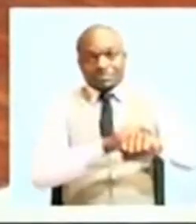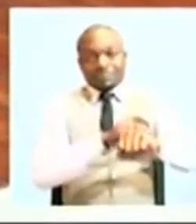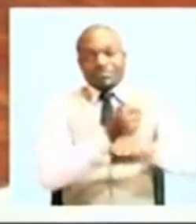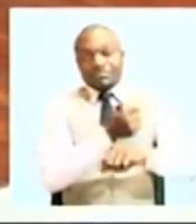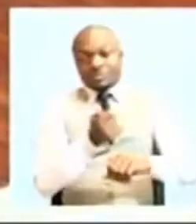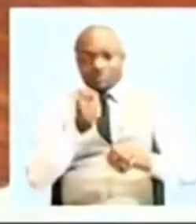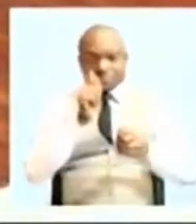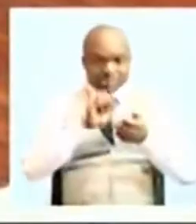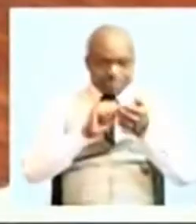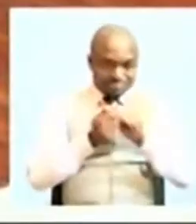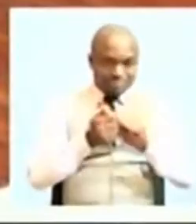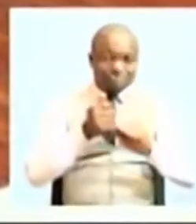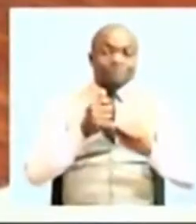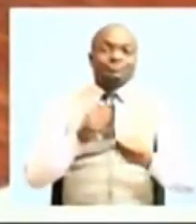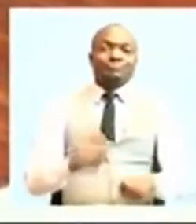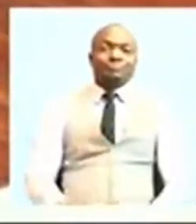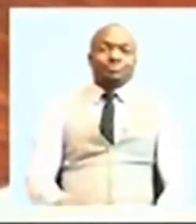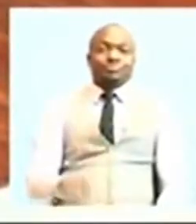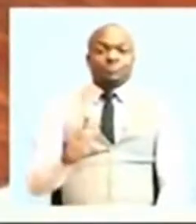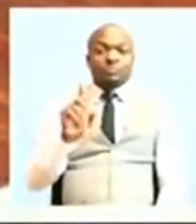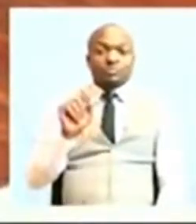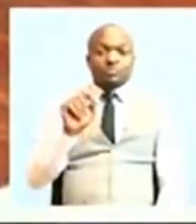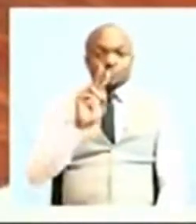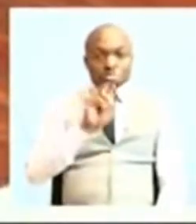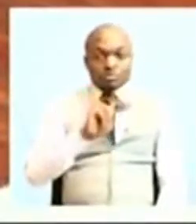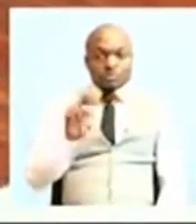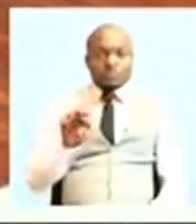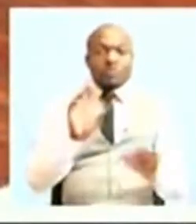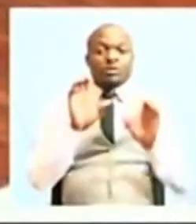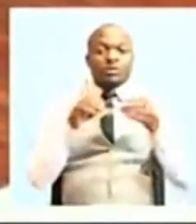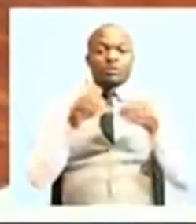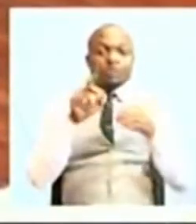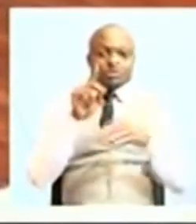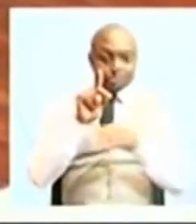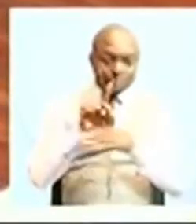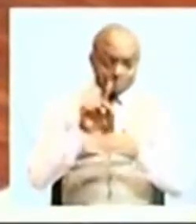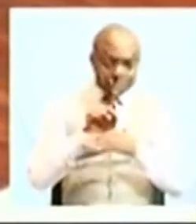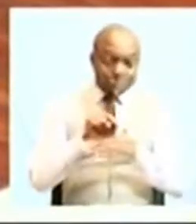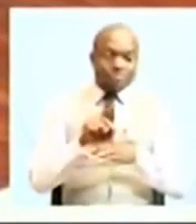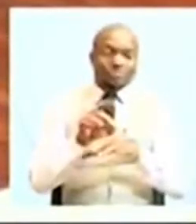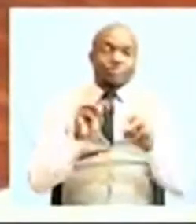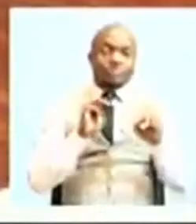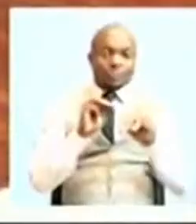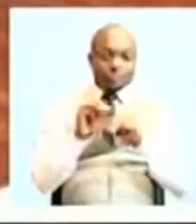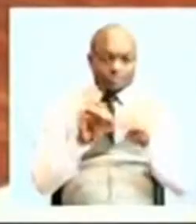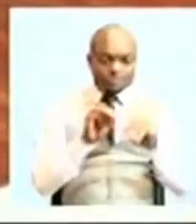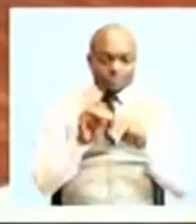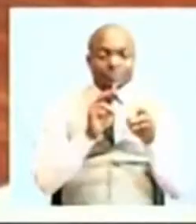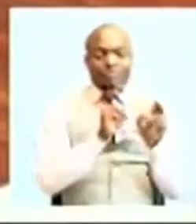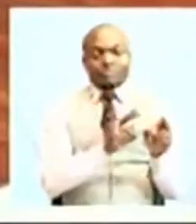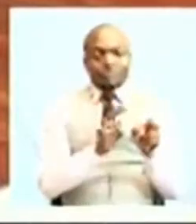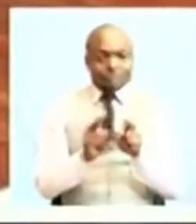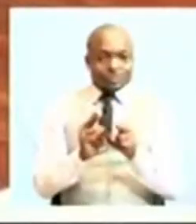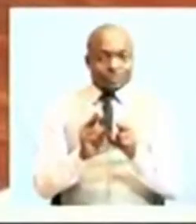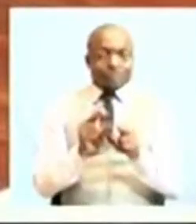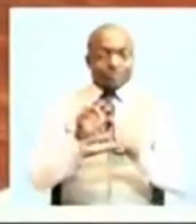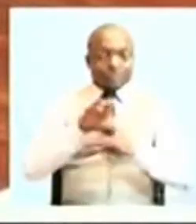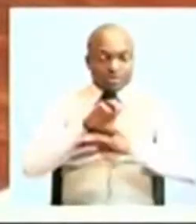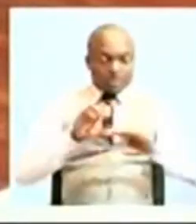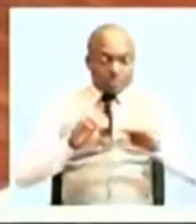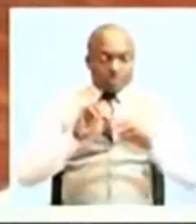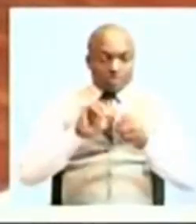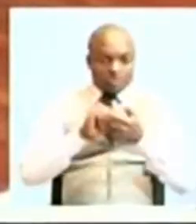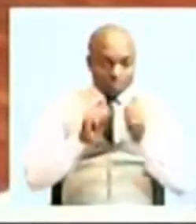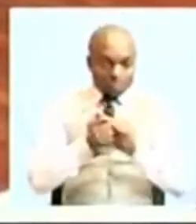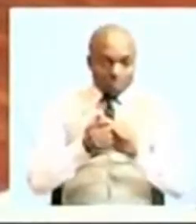query, Chair, relates to 2022 community projects. Management response, cause of query.